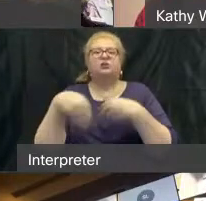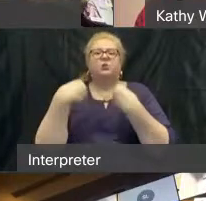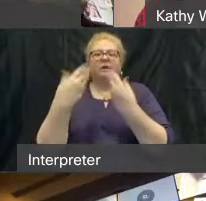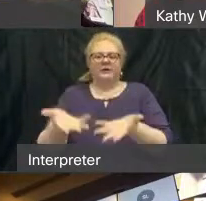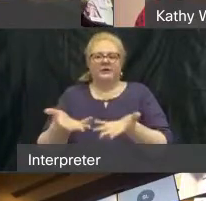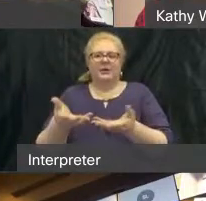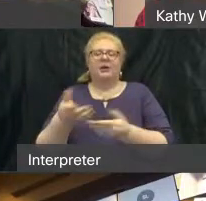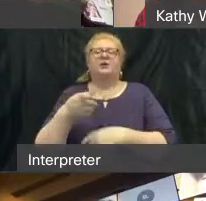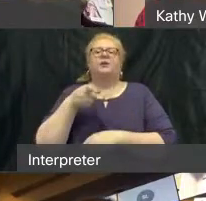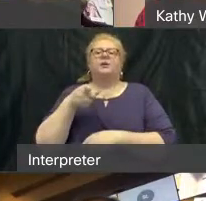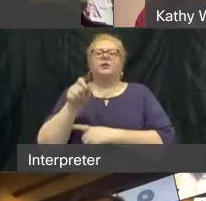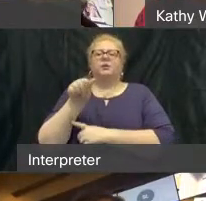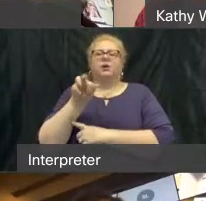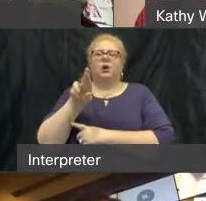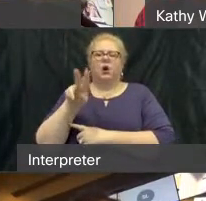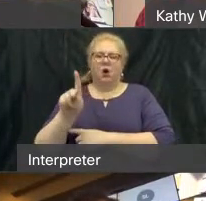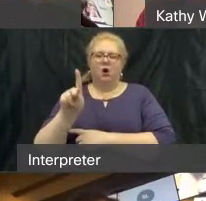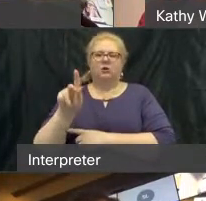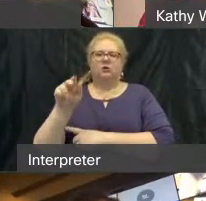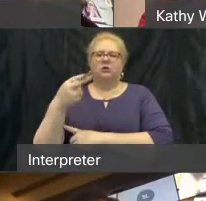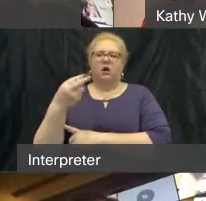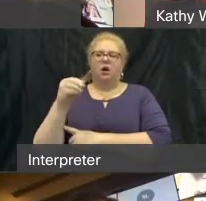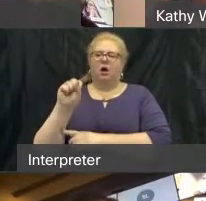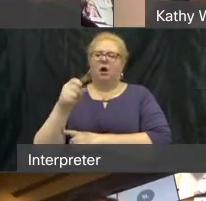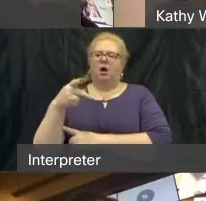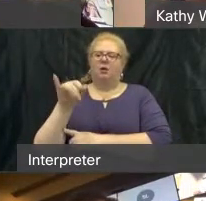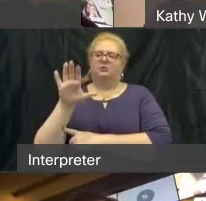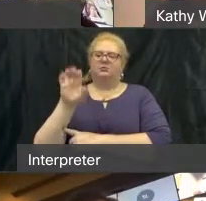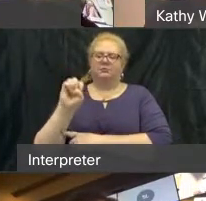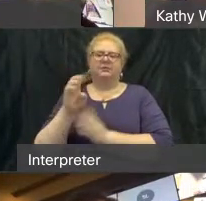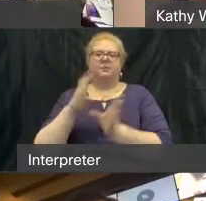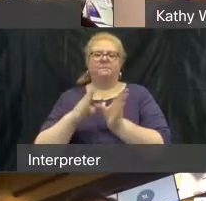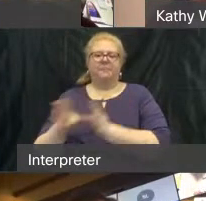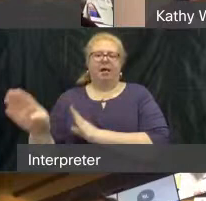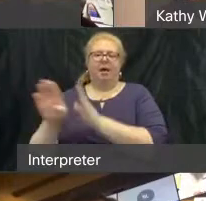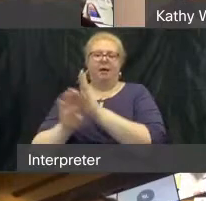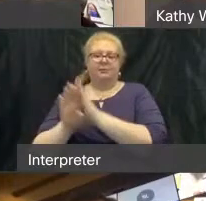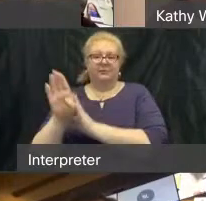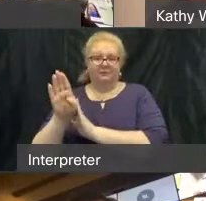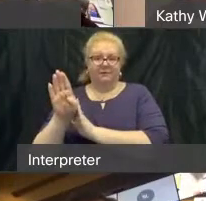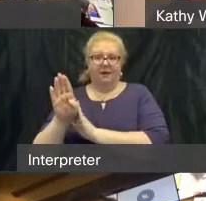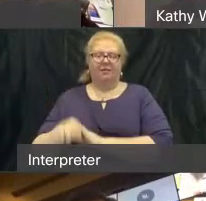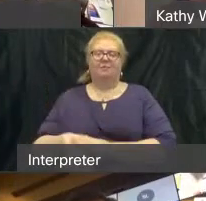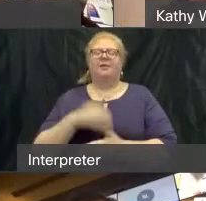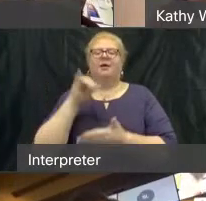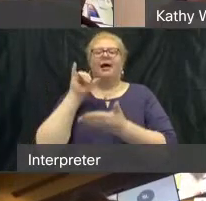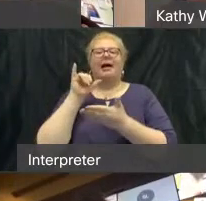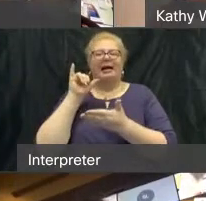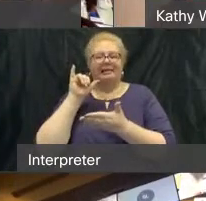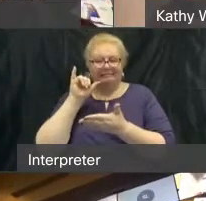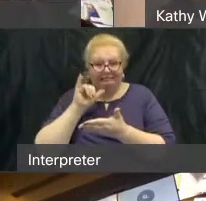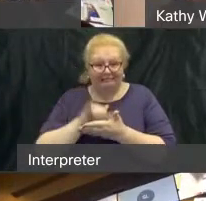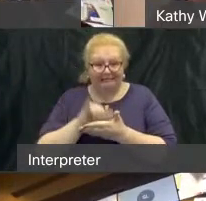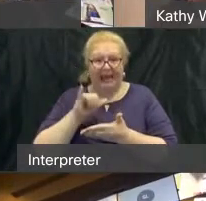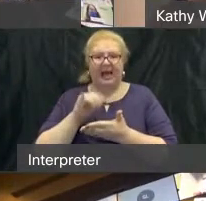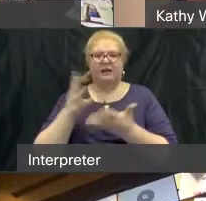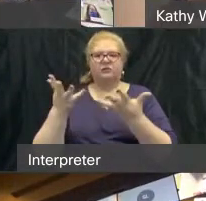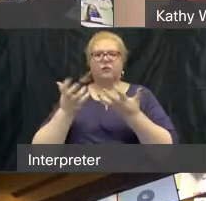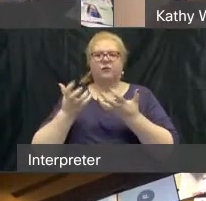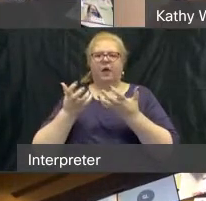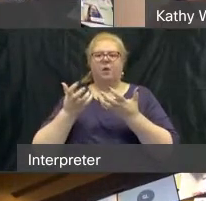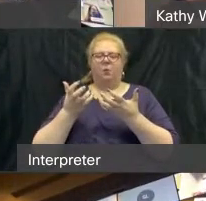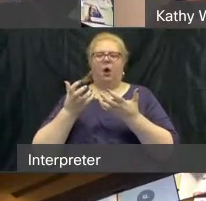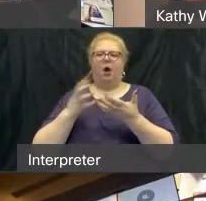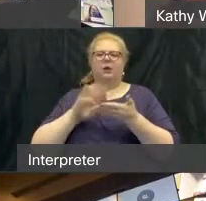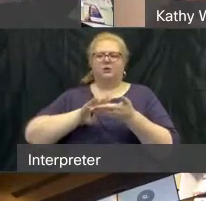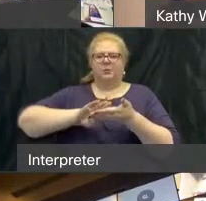to be the Arkansas Hospice plan development. That is what they were asking to be removed,